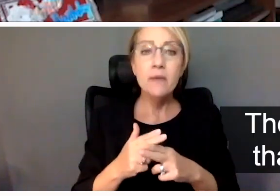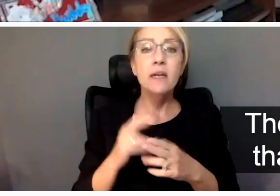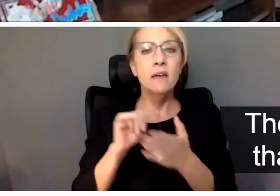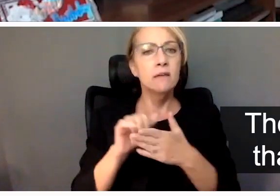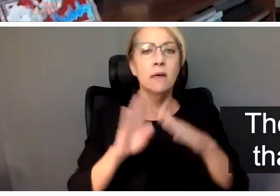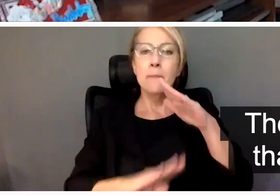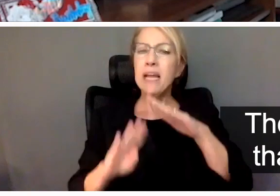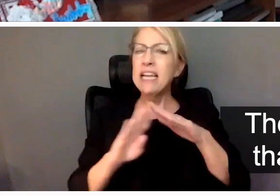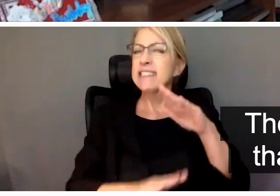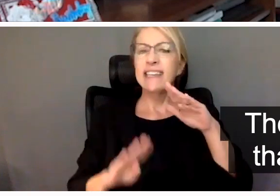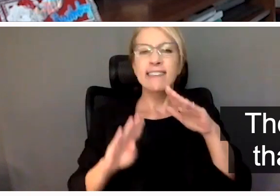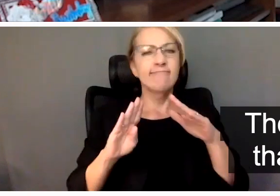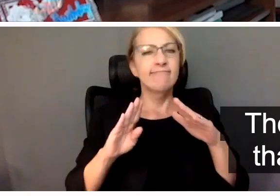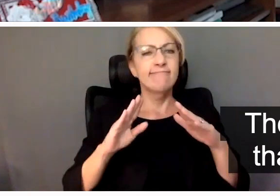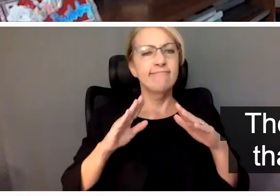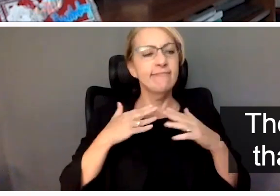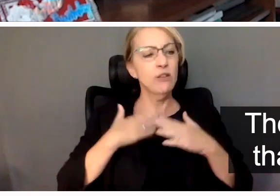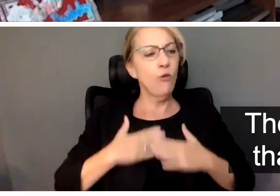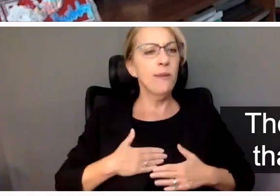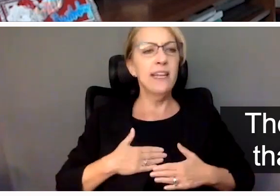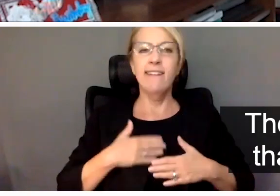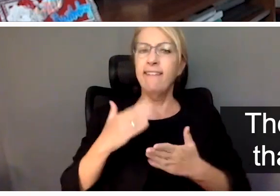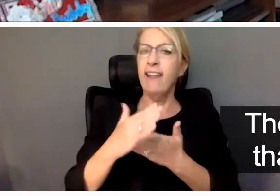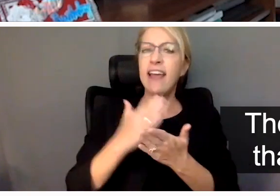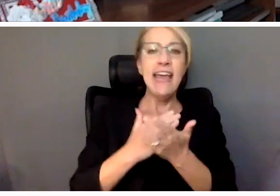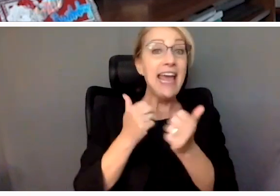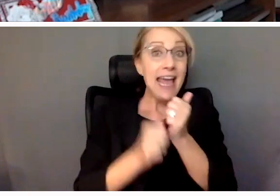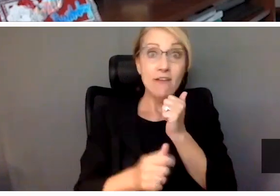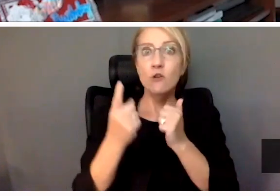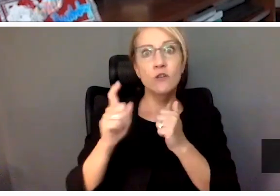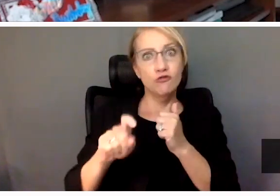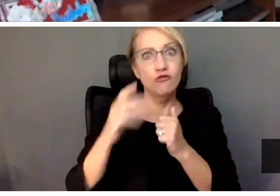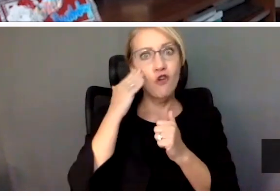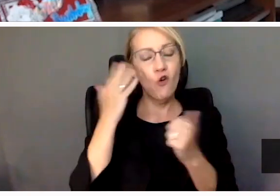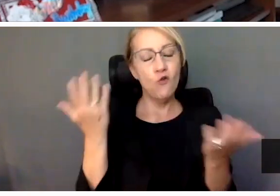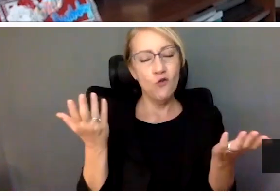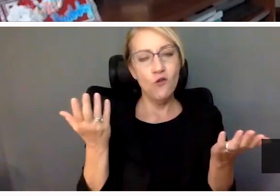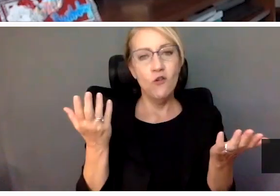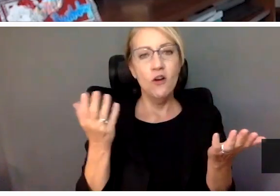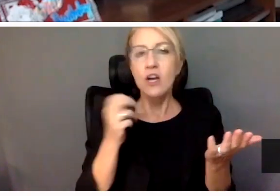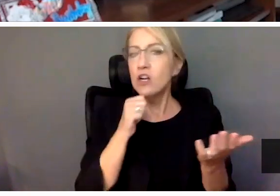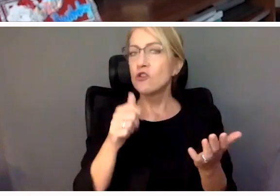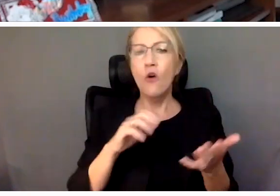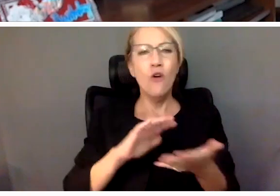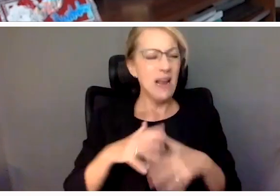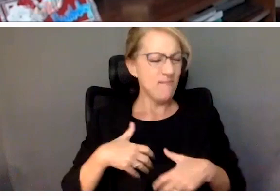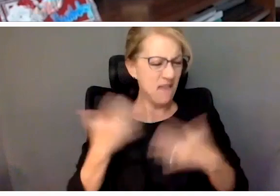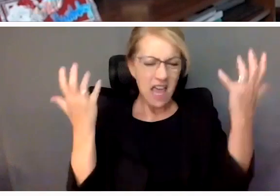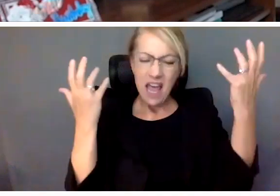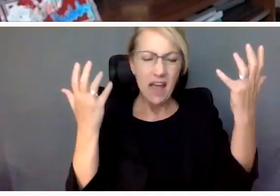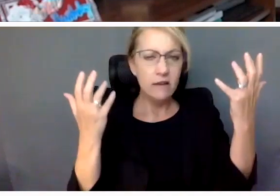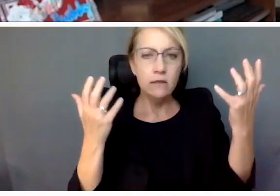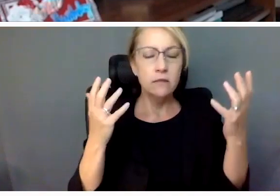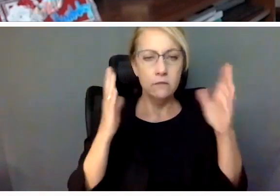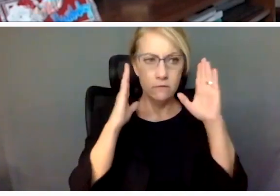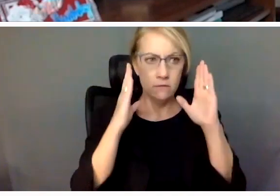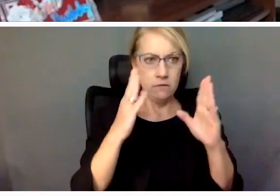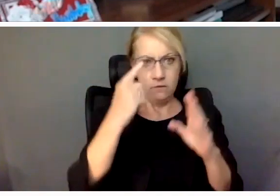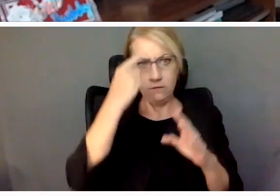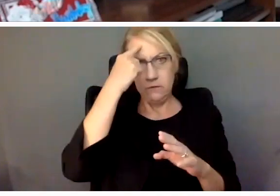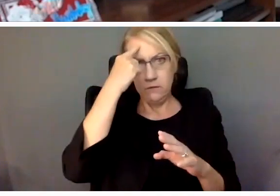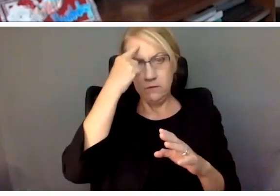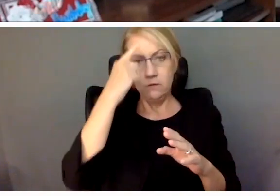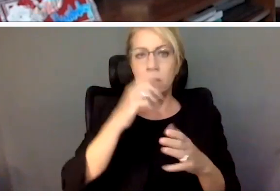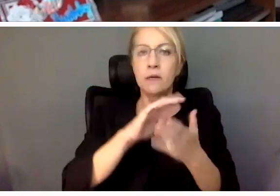human lessons that everybody needs to know. Don't get mad, get smart, and don't let